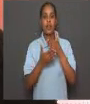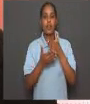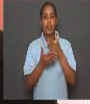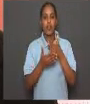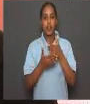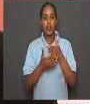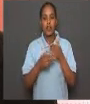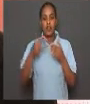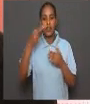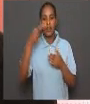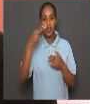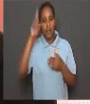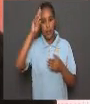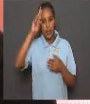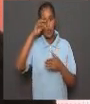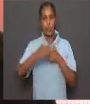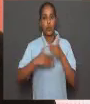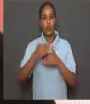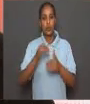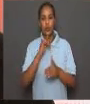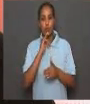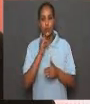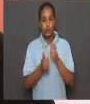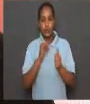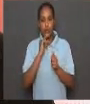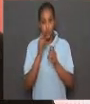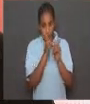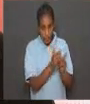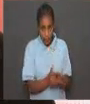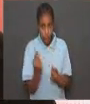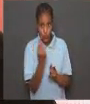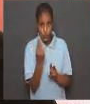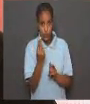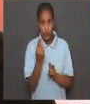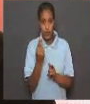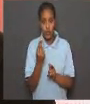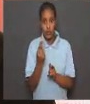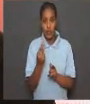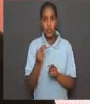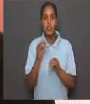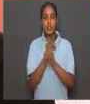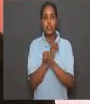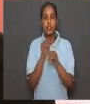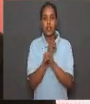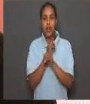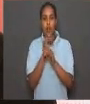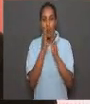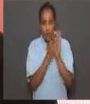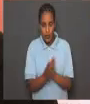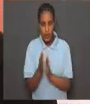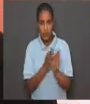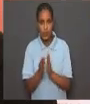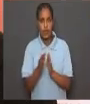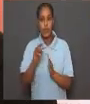the Haber process, which is the method used for the industrial production